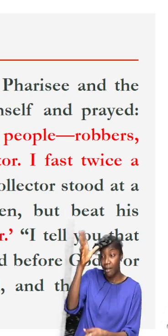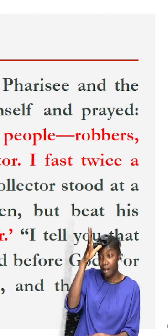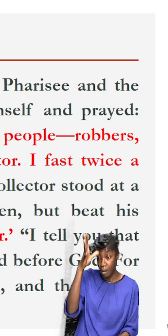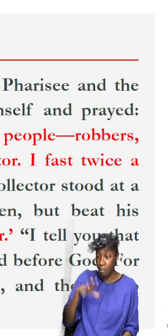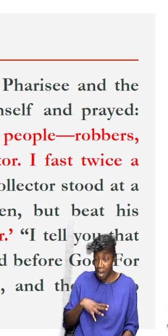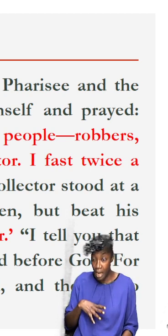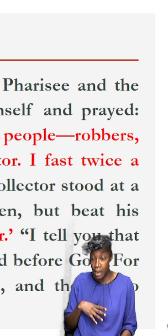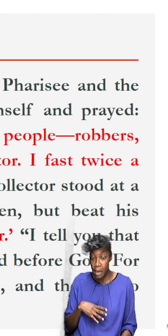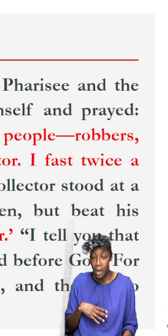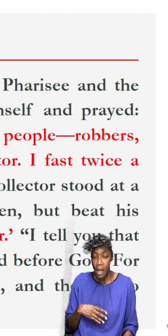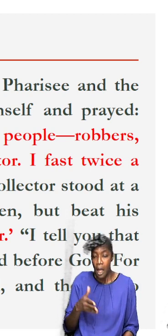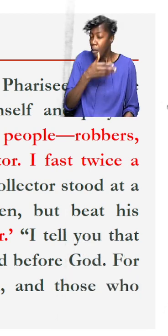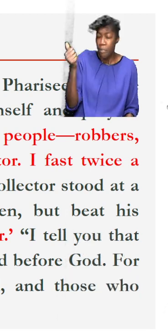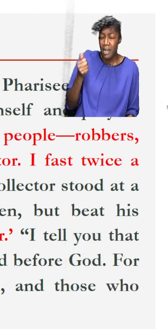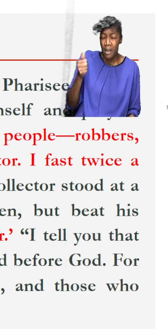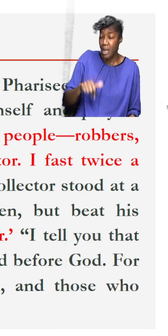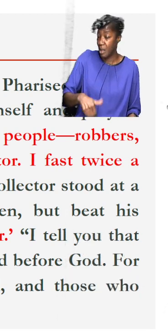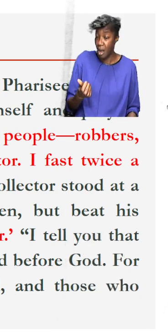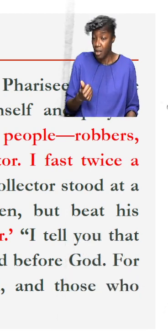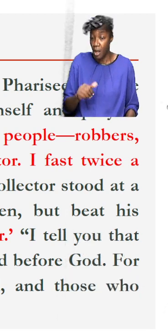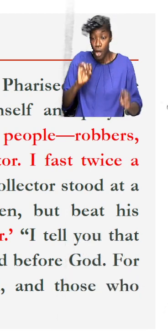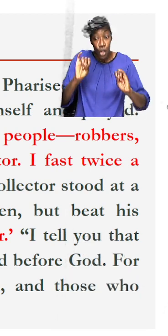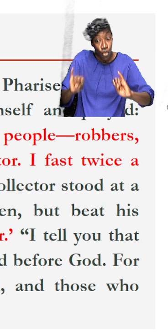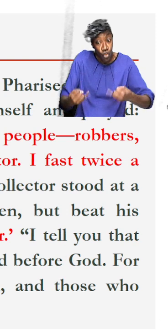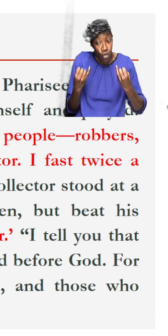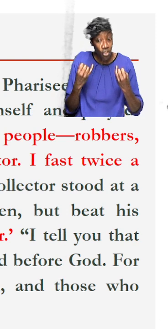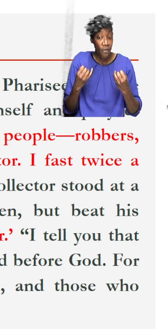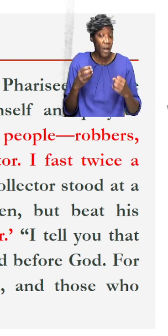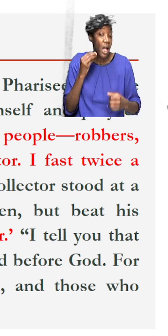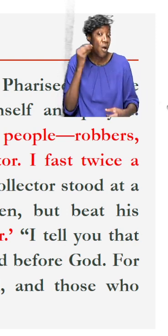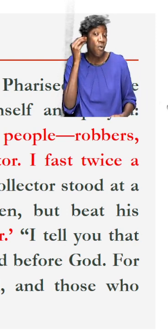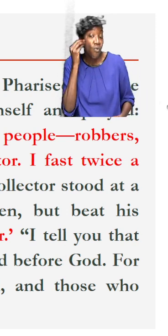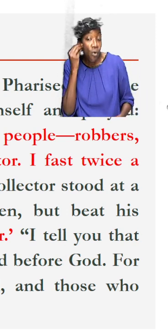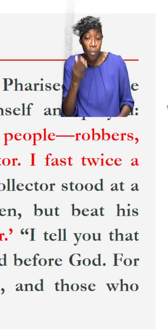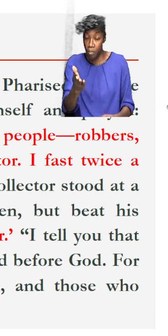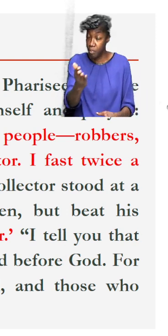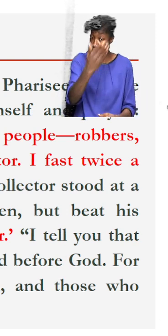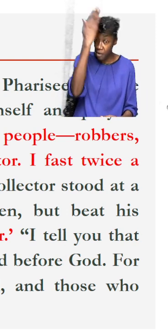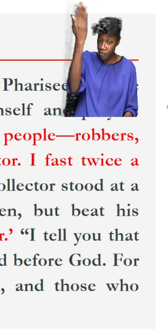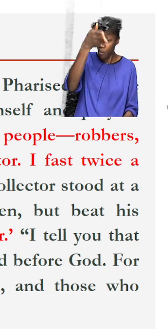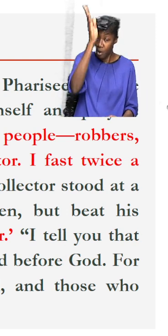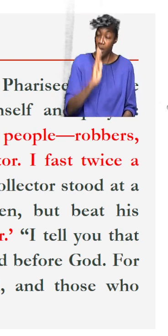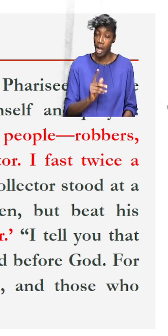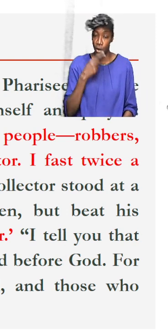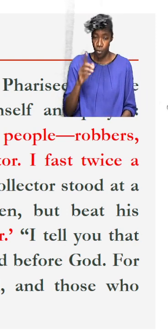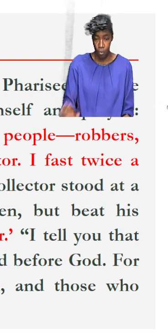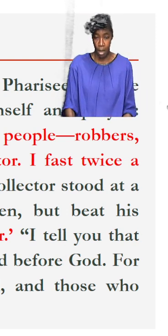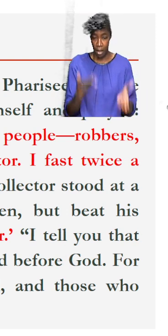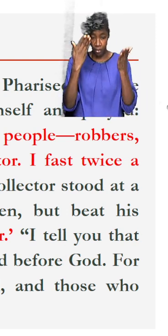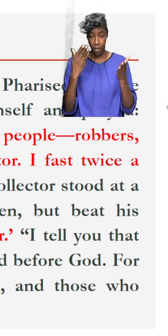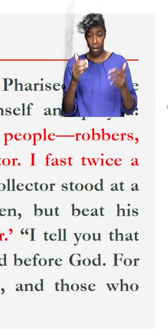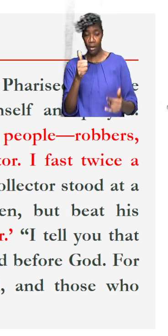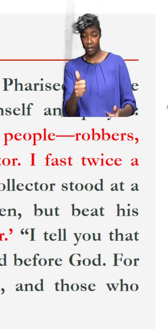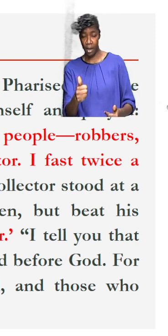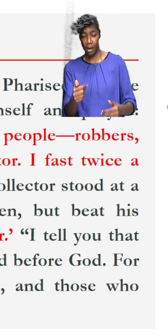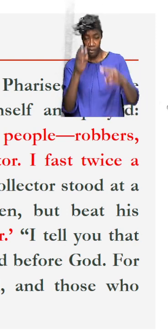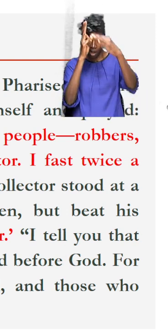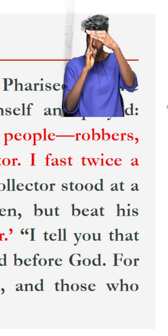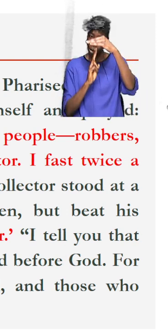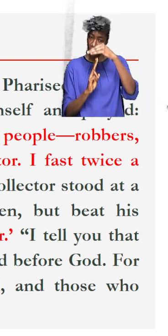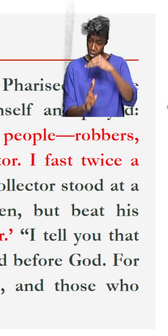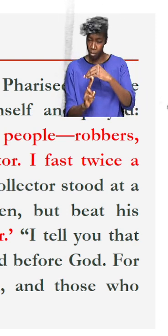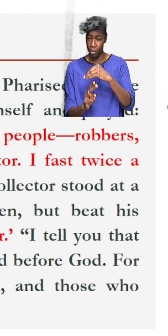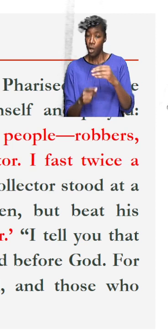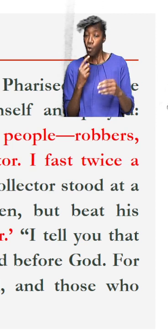other, went home justified before God. For all those who exalt themselves will be humbled, and